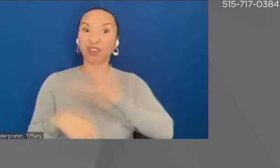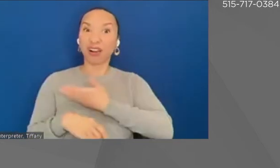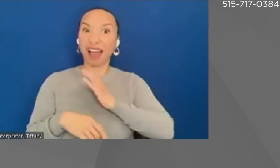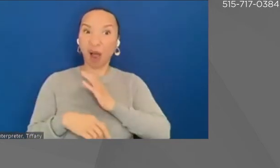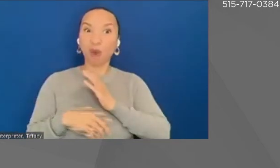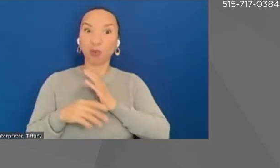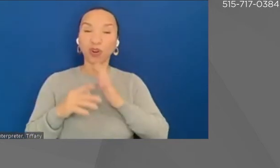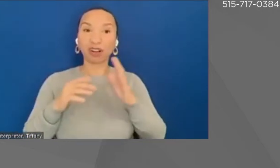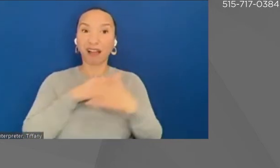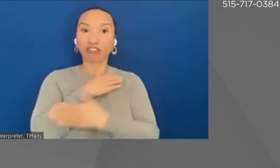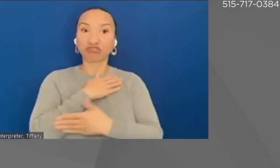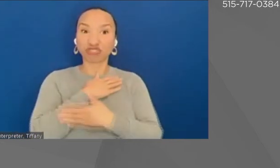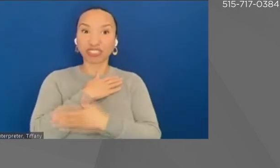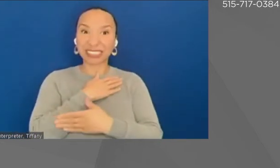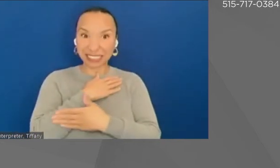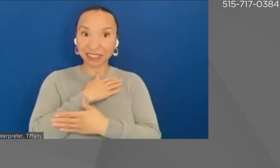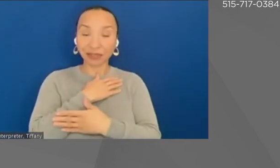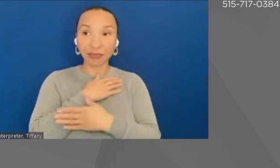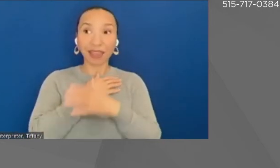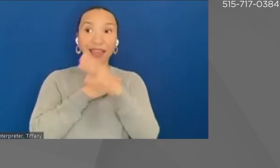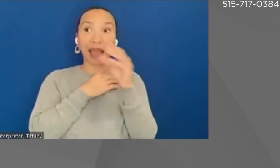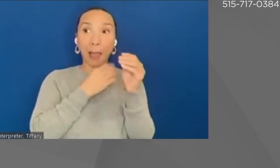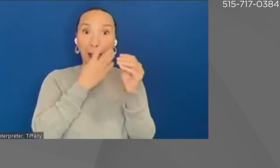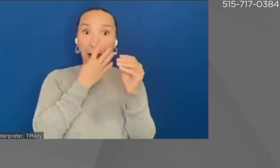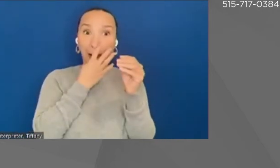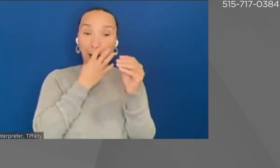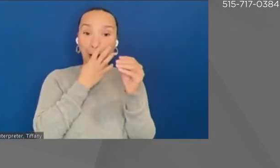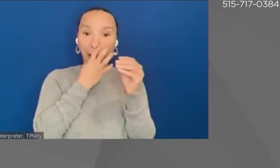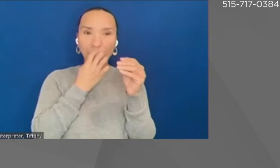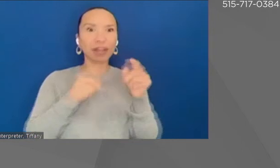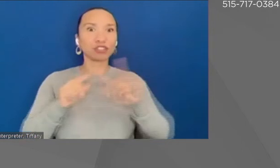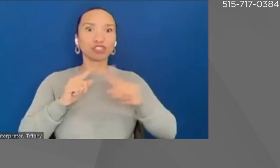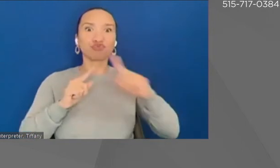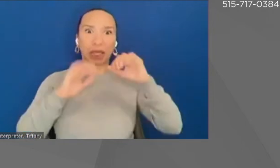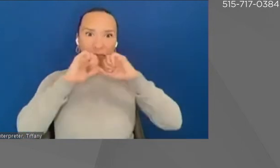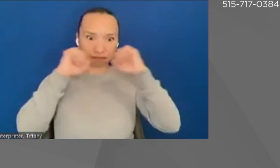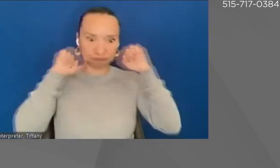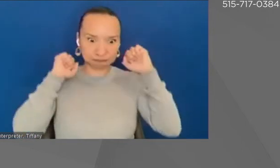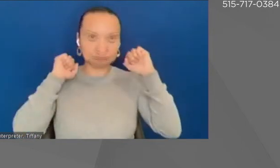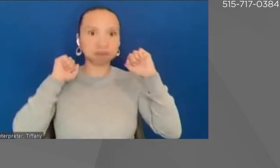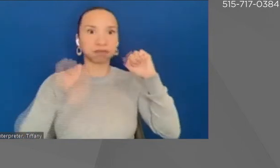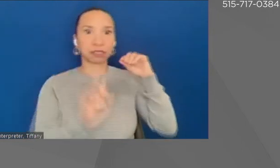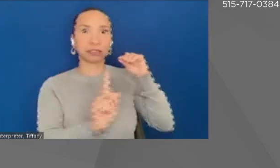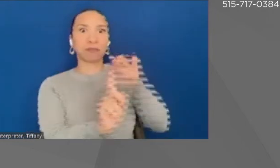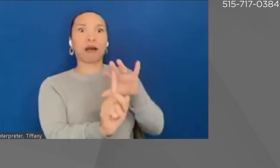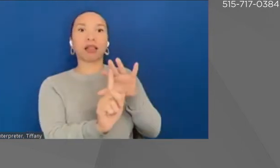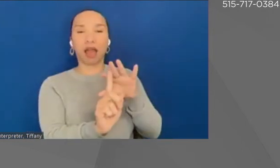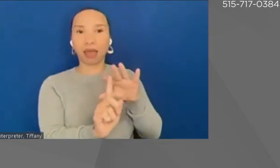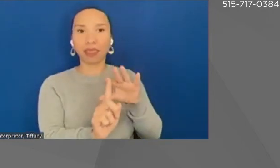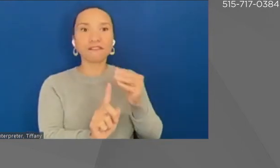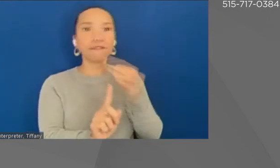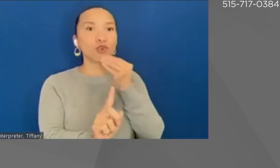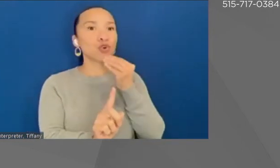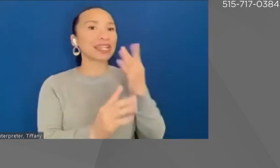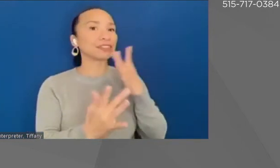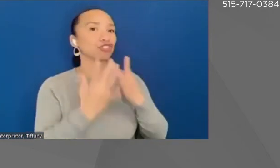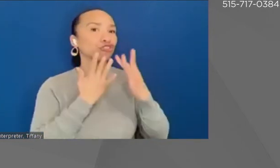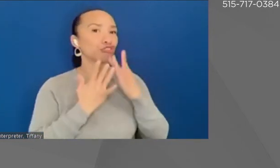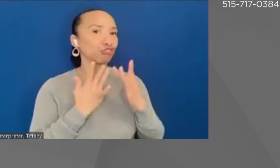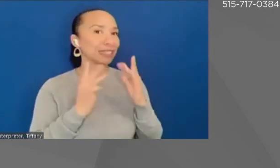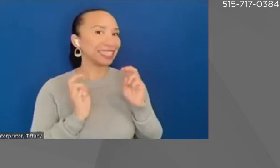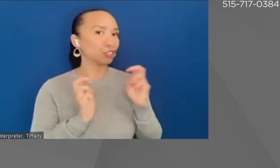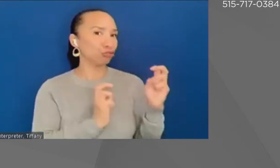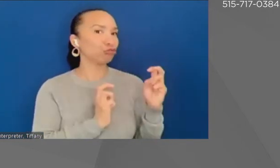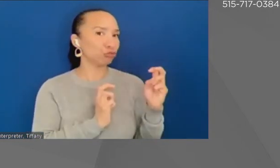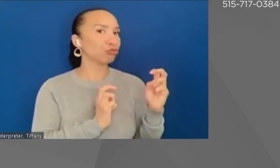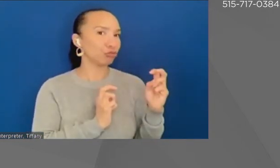kind of uncovered the issue of food insecurity and ways that we can address it that have in a unique way